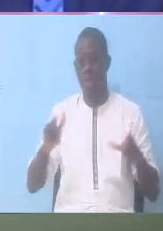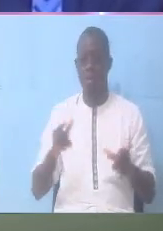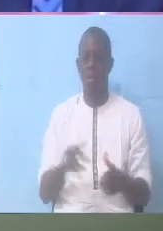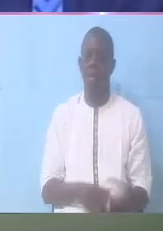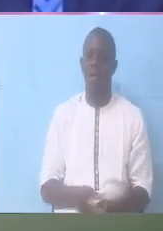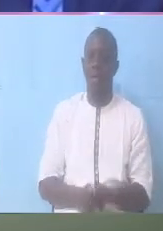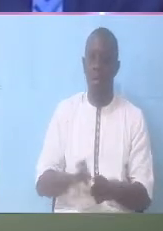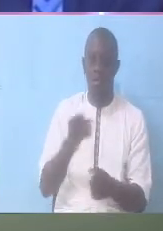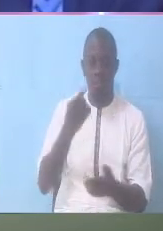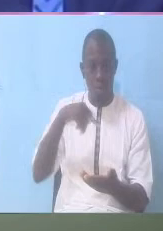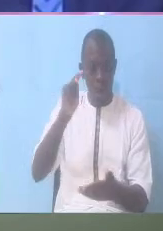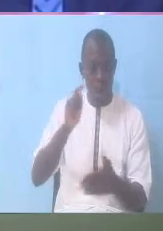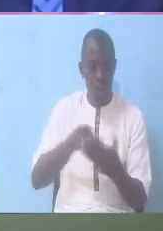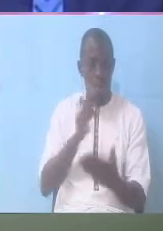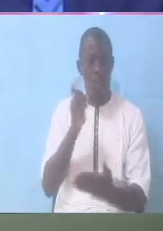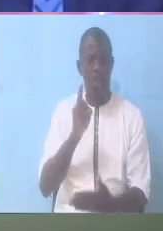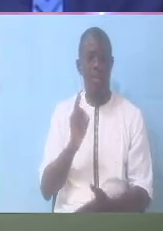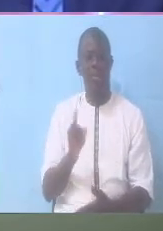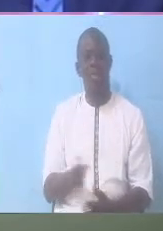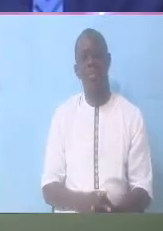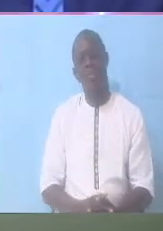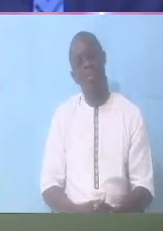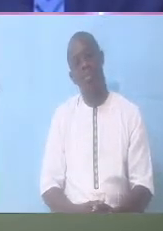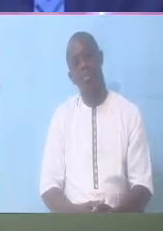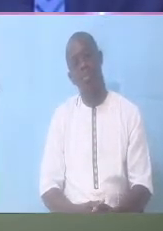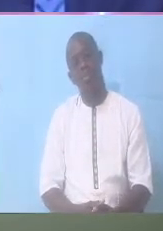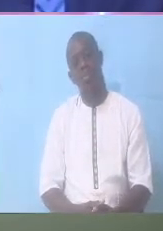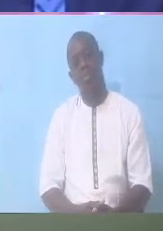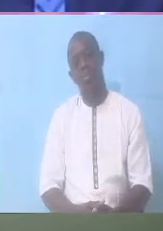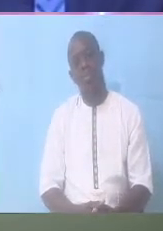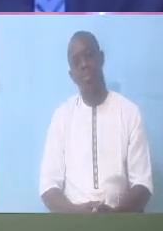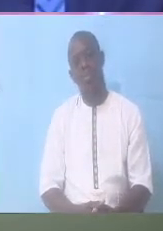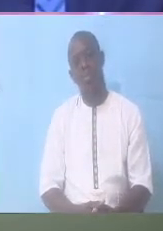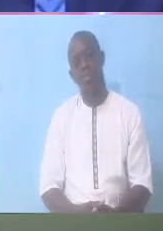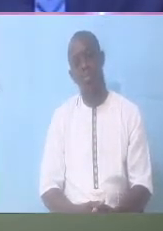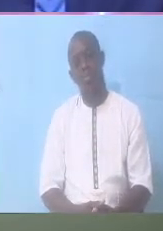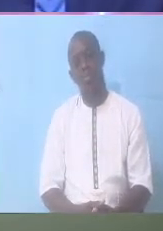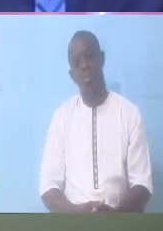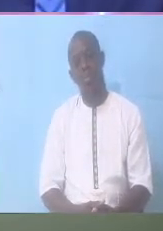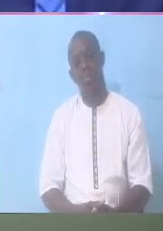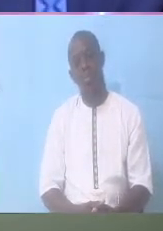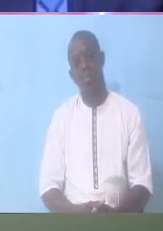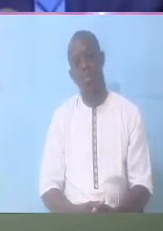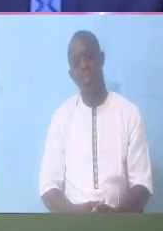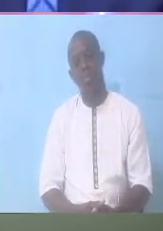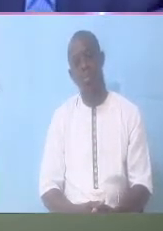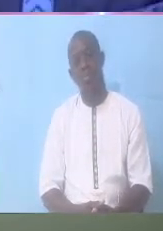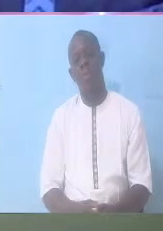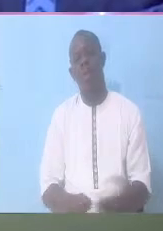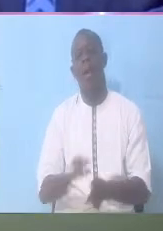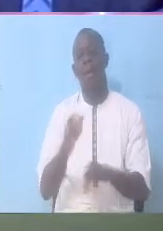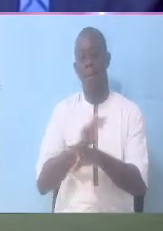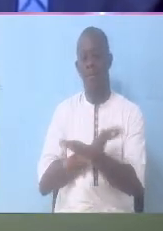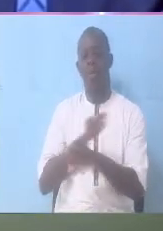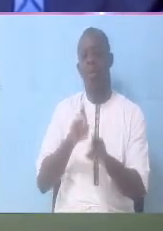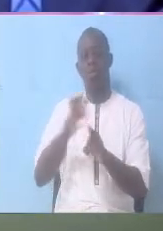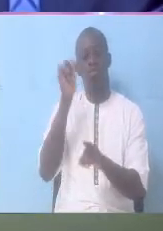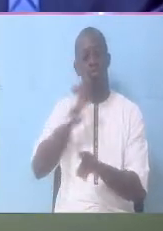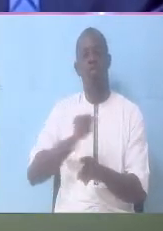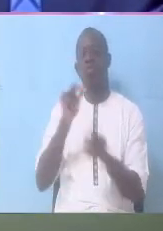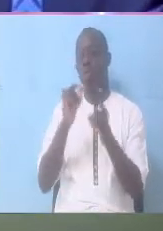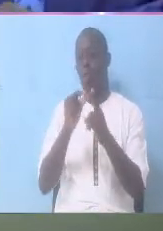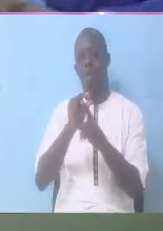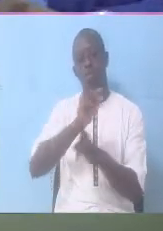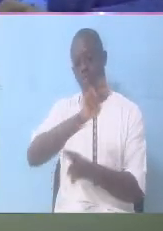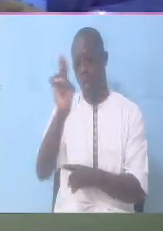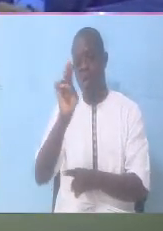Correct? At that point, that fucking news, he didn't hear. He said he would hear it in the news. Yes. All right. And he did say